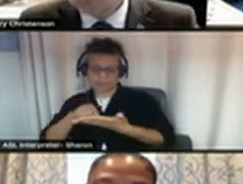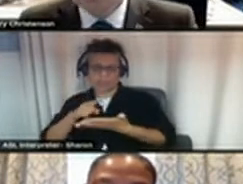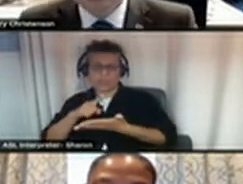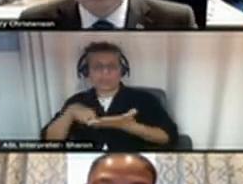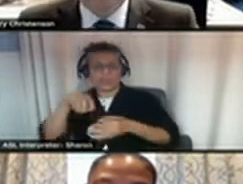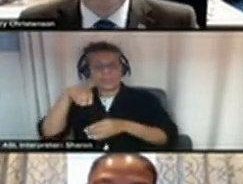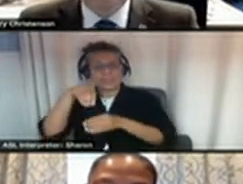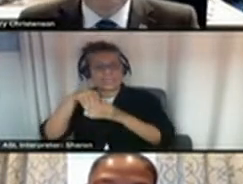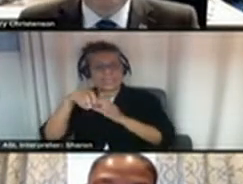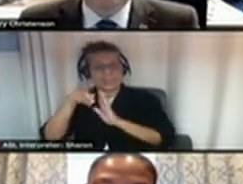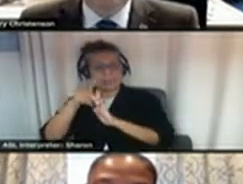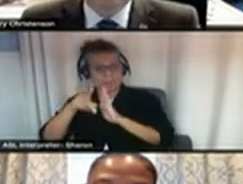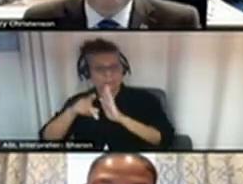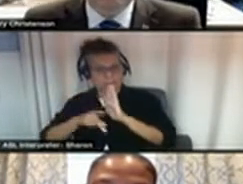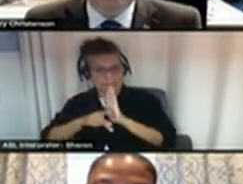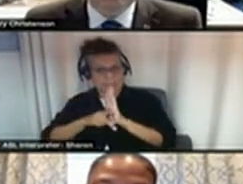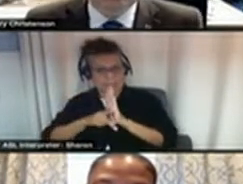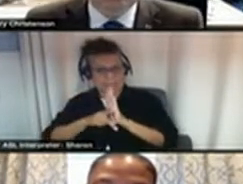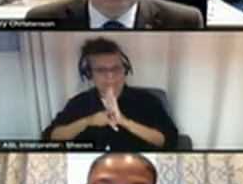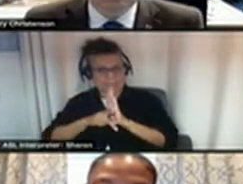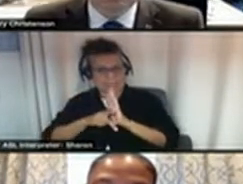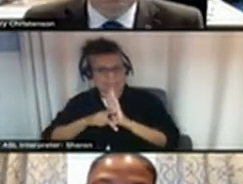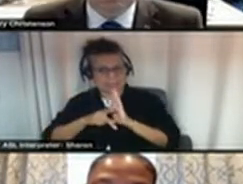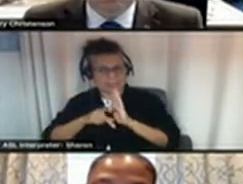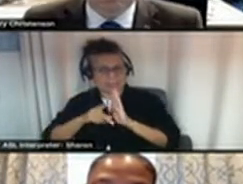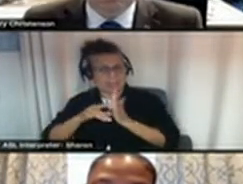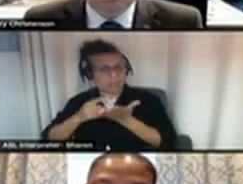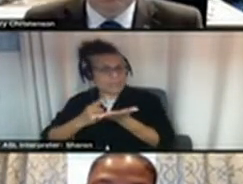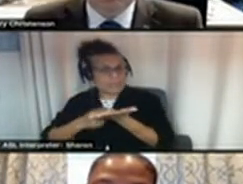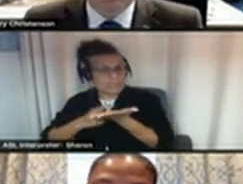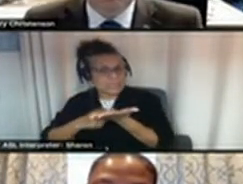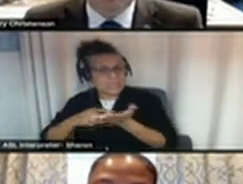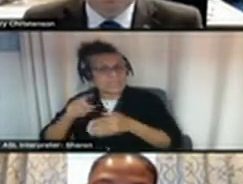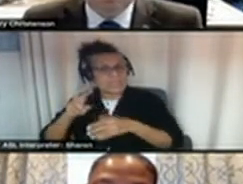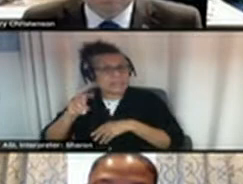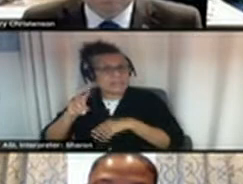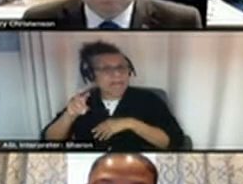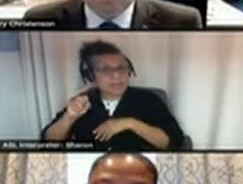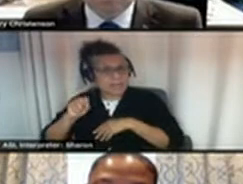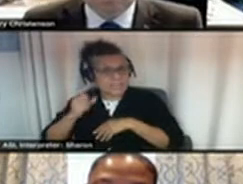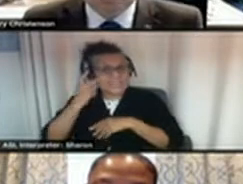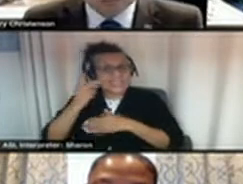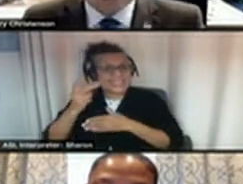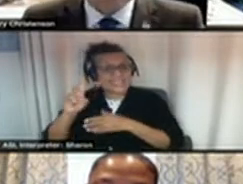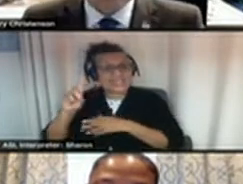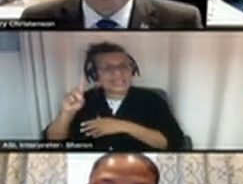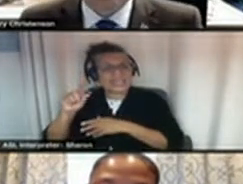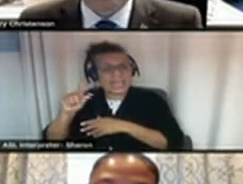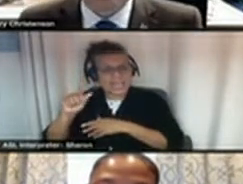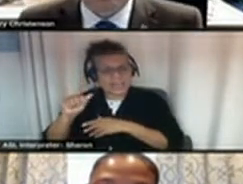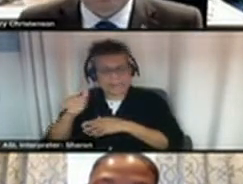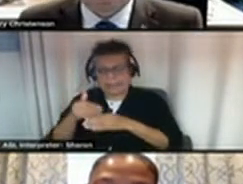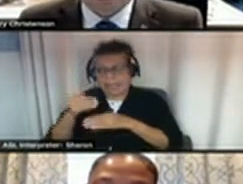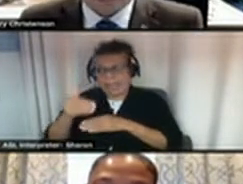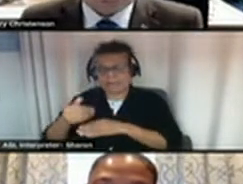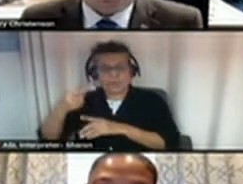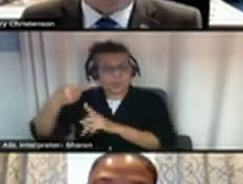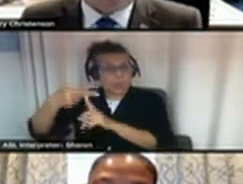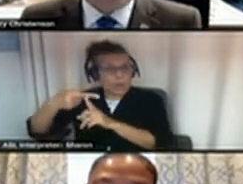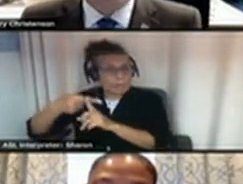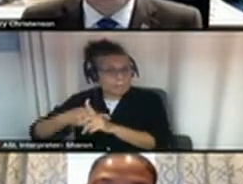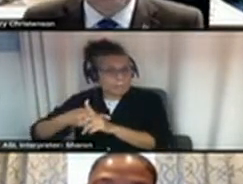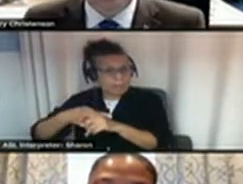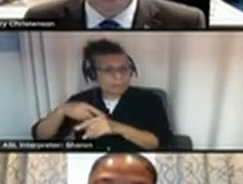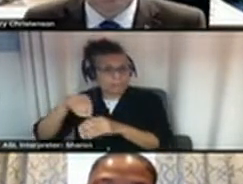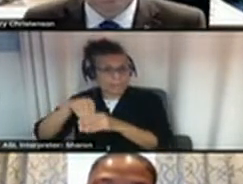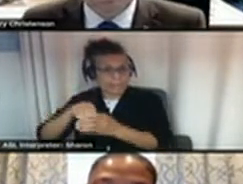policy where we revisit this to see what the virus data looks like after, say, like a month or two going into the school